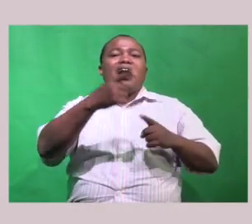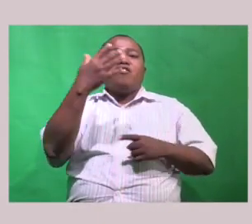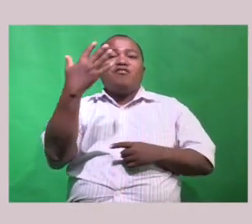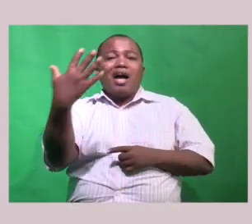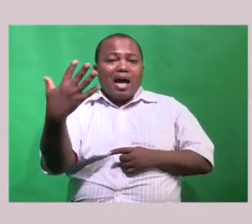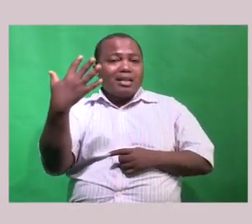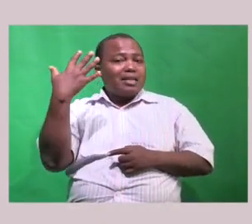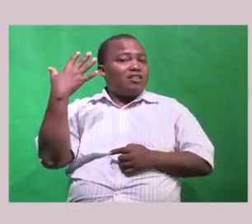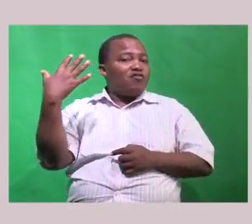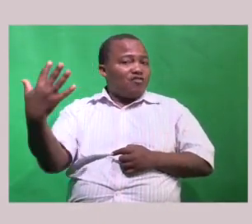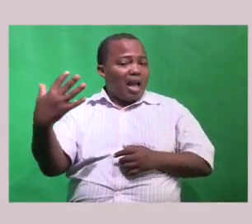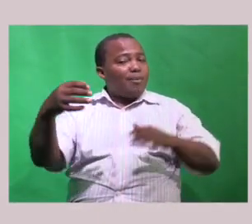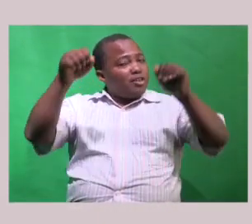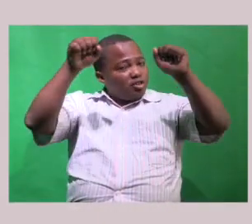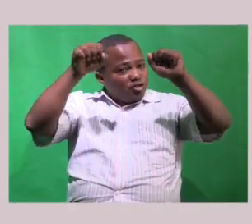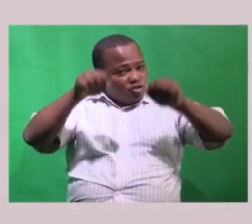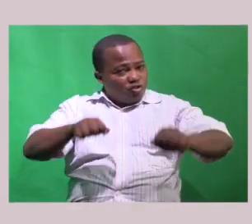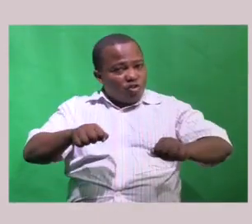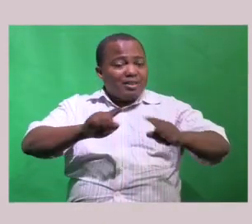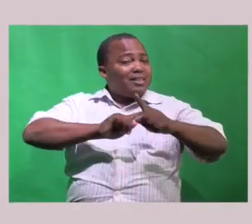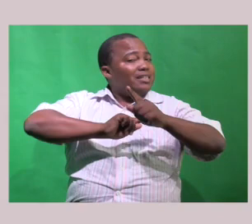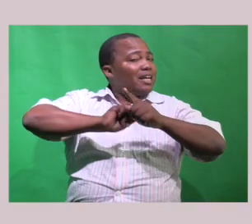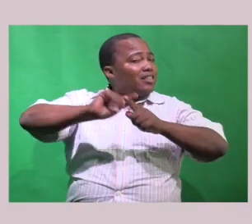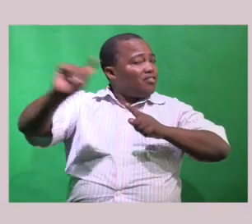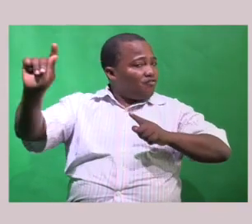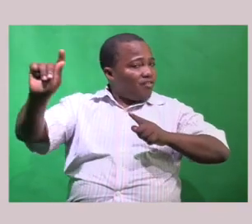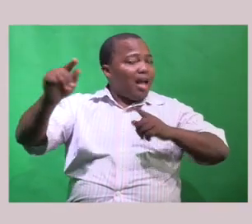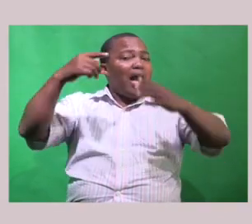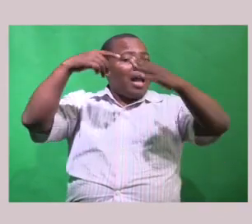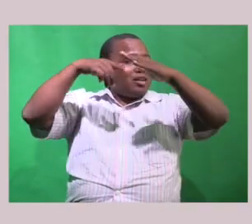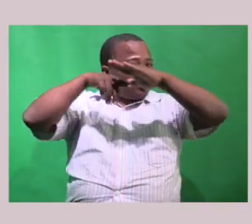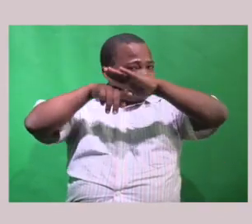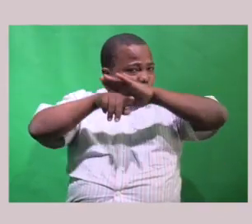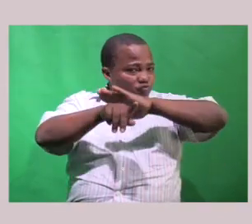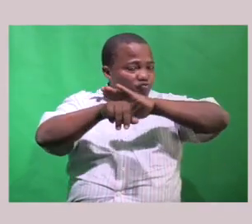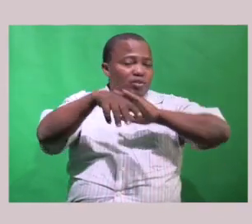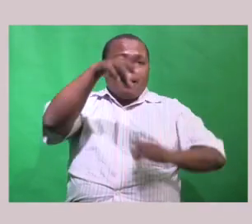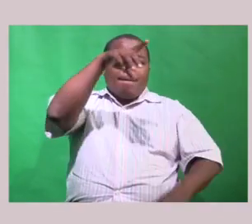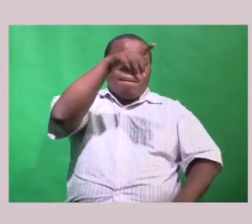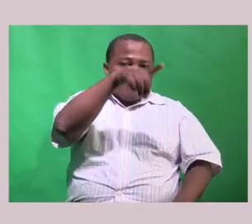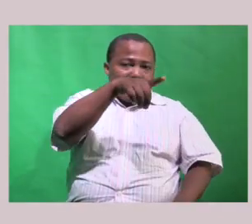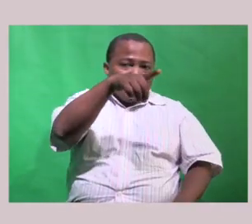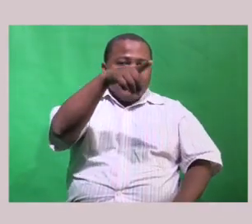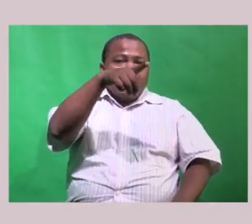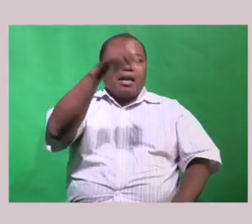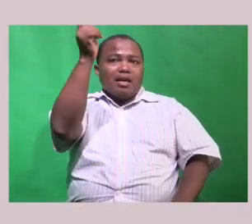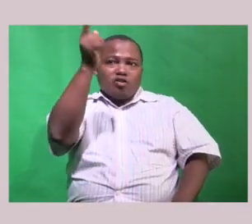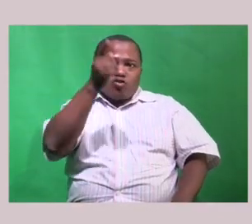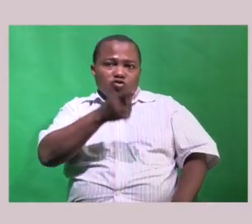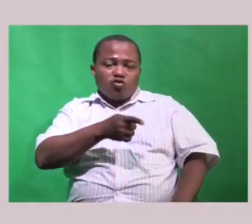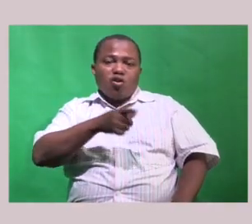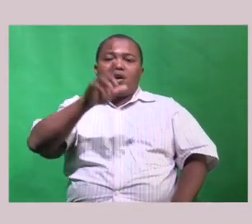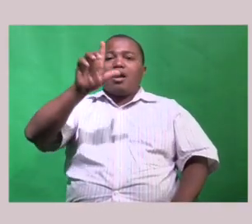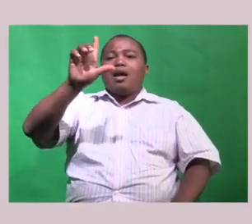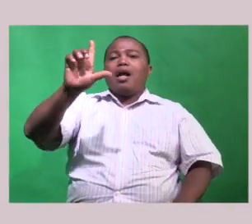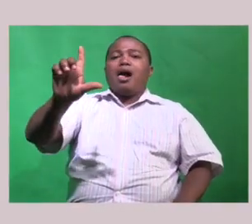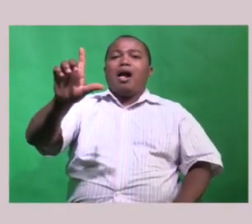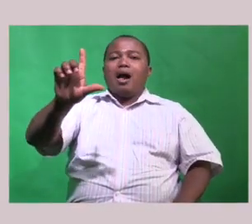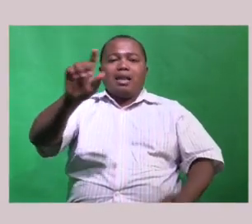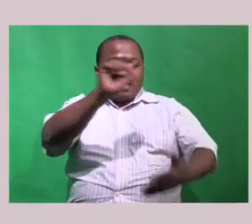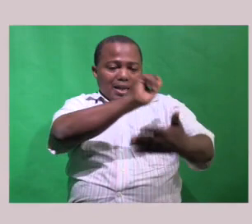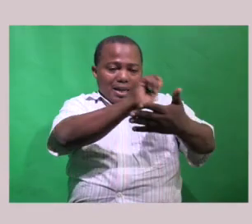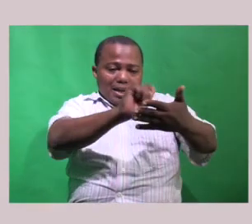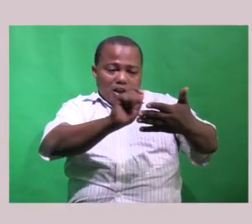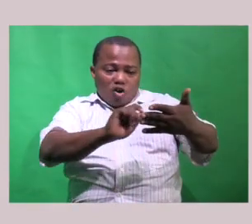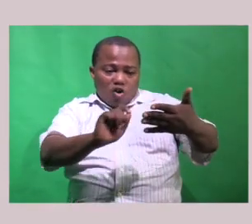505, should be transferred to P and L. Record